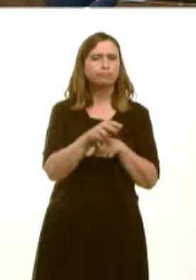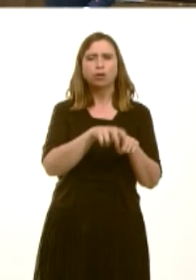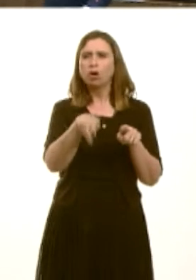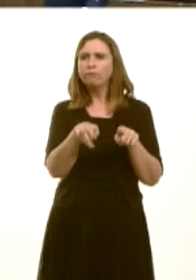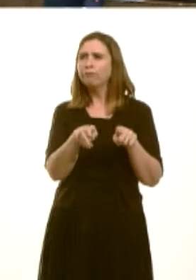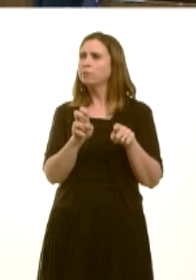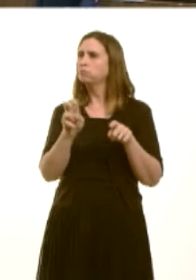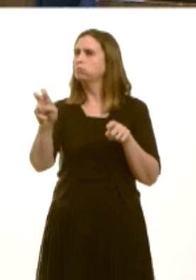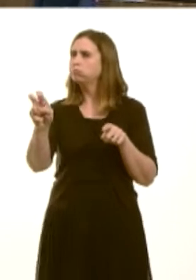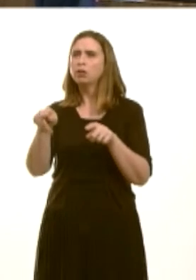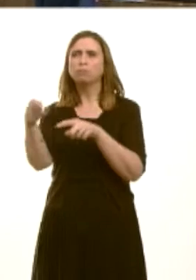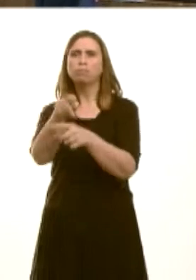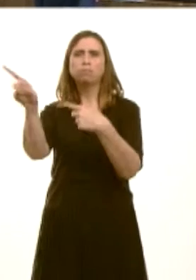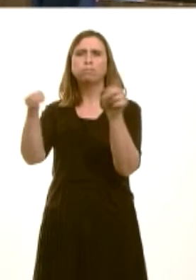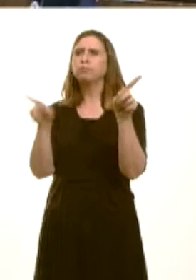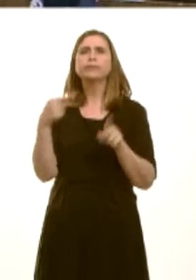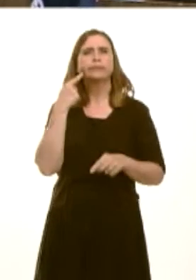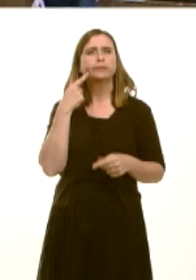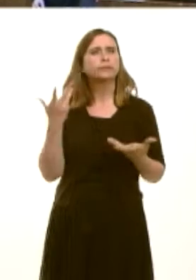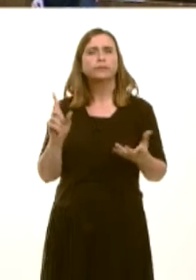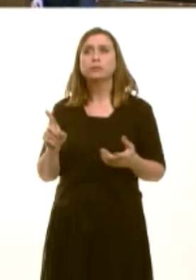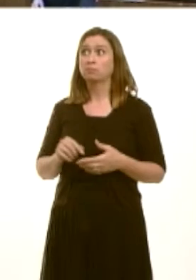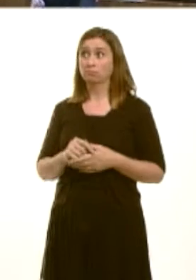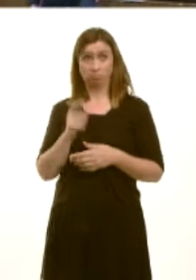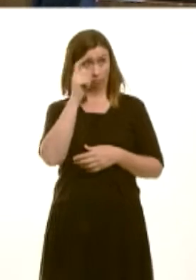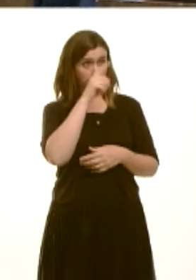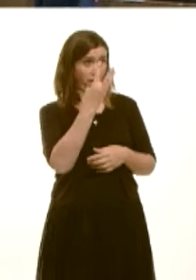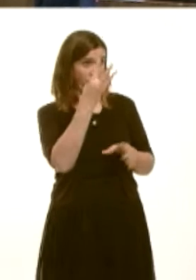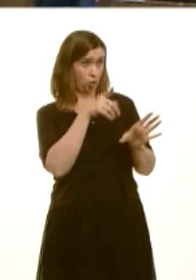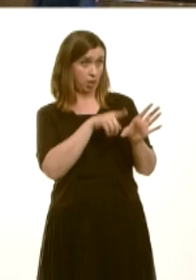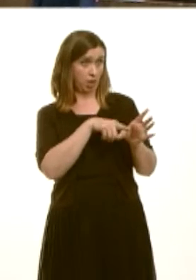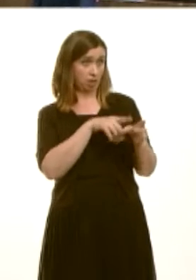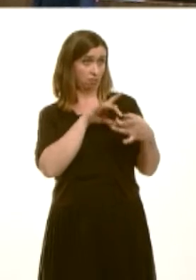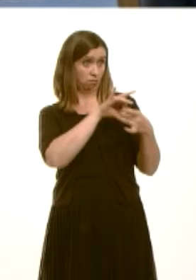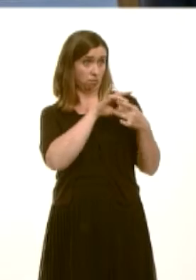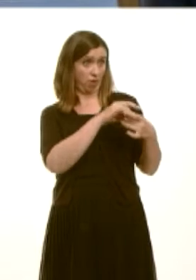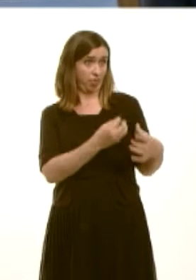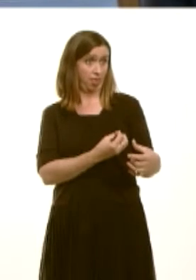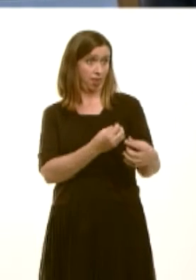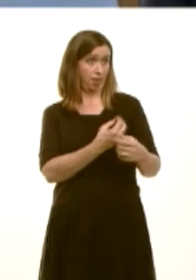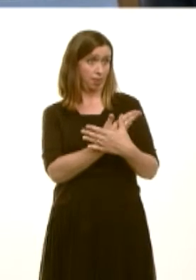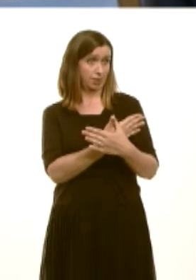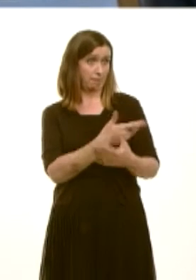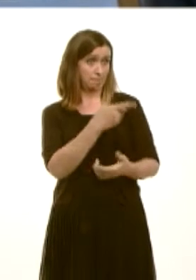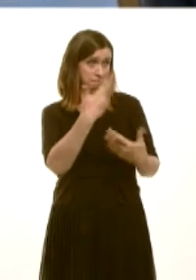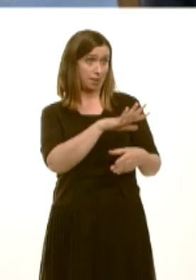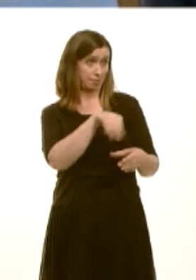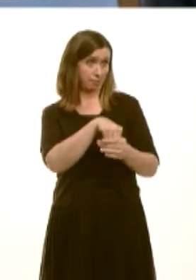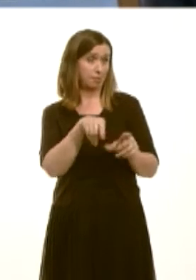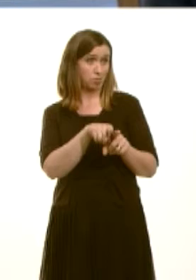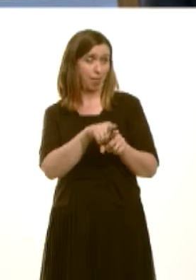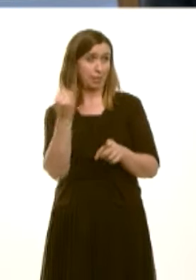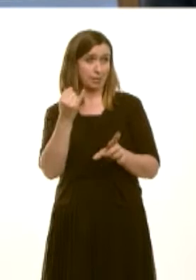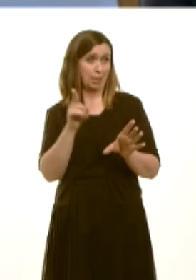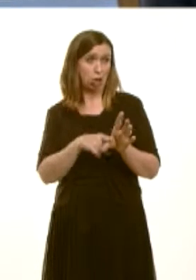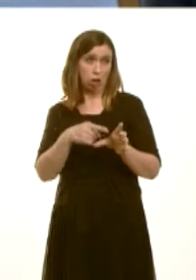4 years of that was under the control of his own party, so it's not just a matter of the Labour Party. Well, what's happened? First of all, we have a train that runs